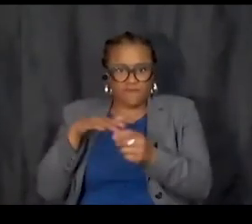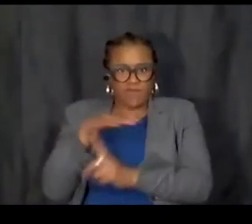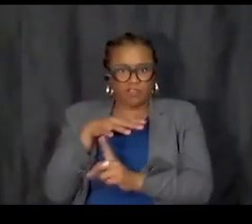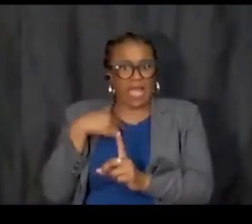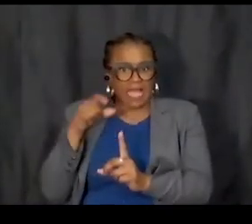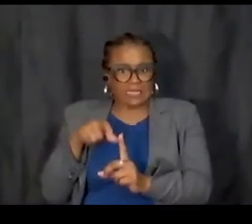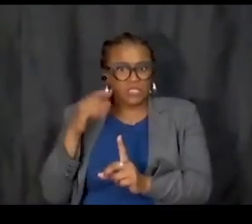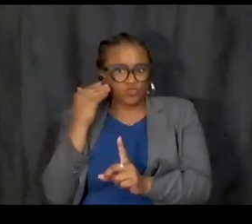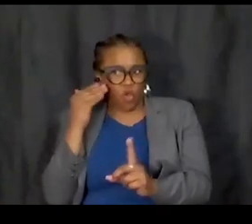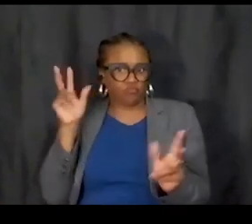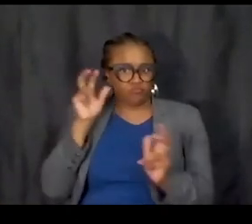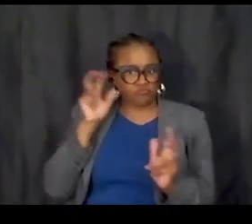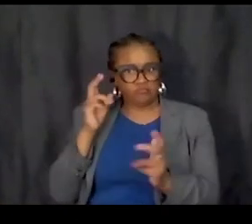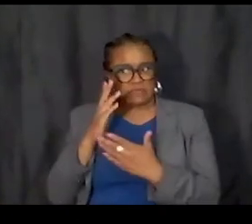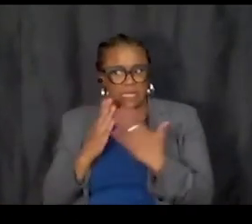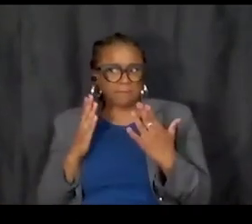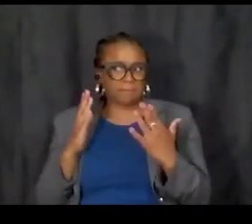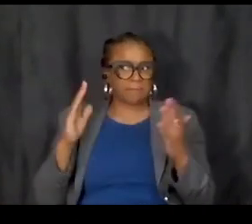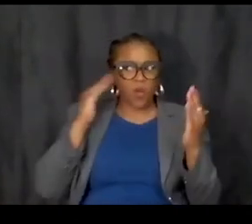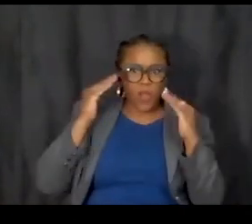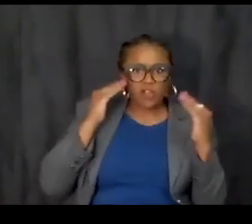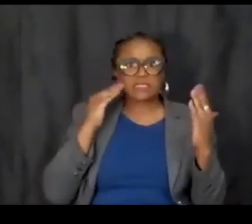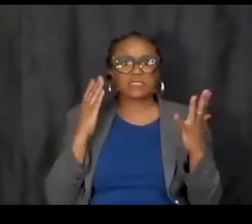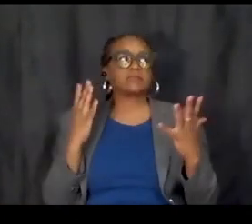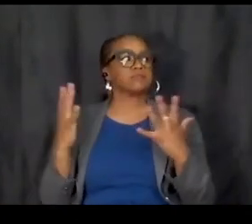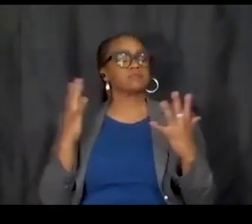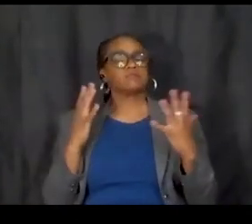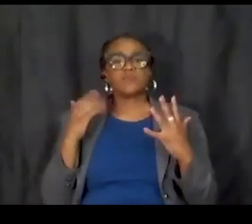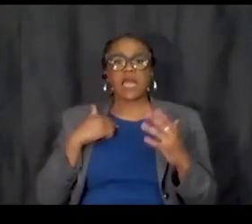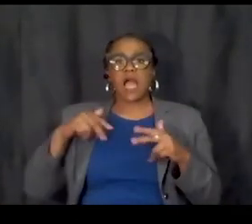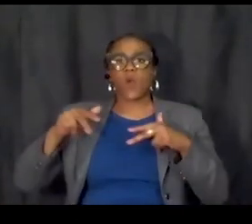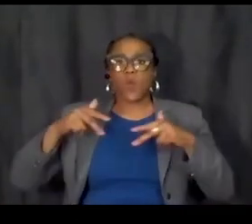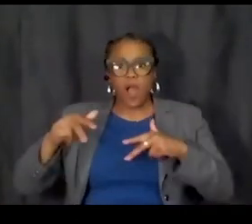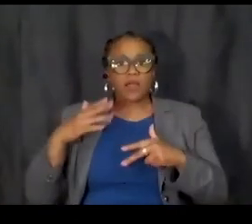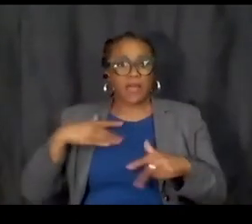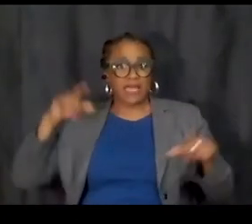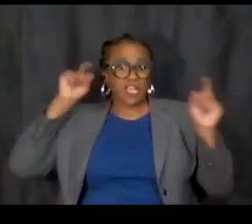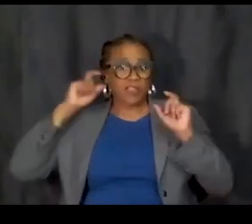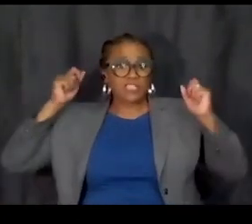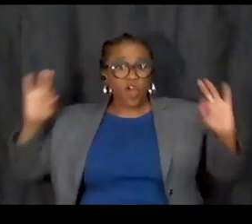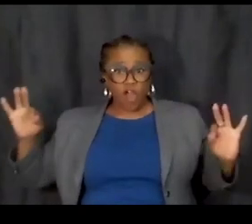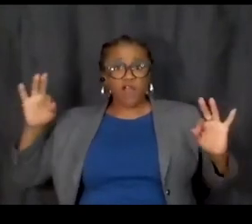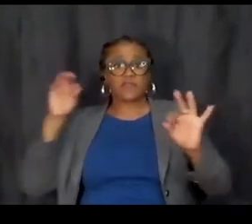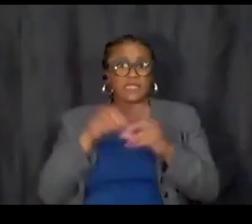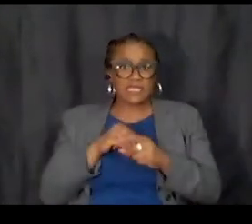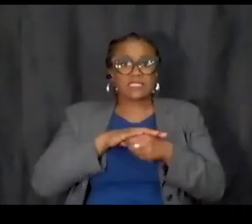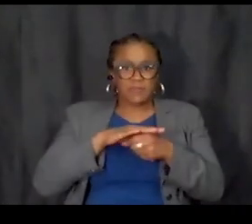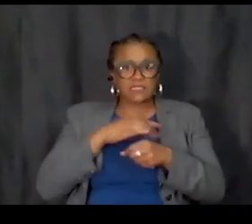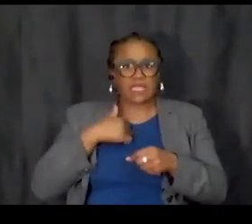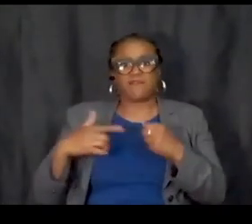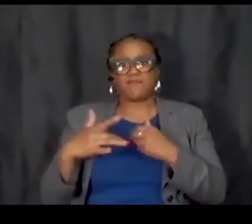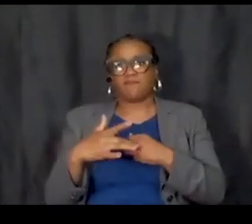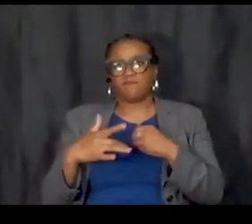awareness, because I go for walks with my hearing aids off, actually, when I'm in spaces that I feel completely comfortable in and I don't, you know, and I want to kind of shut